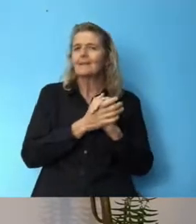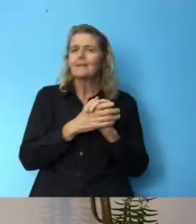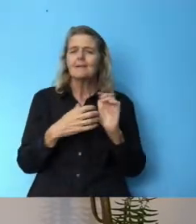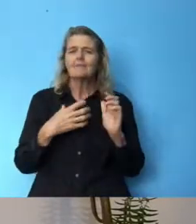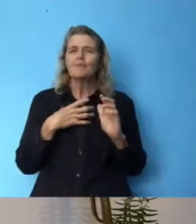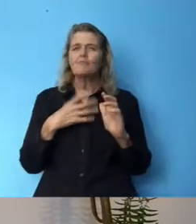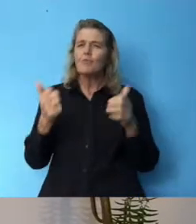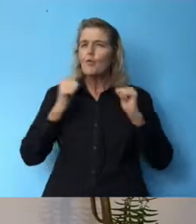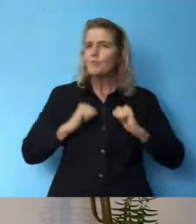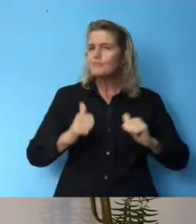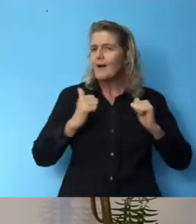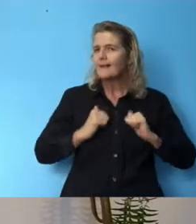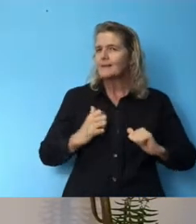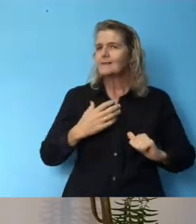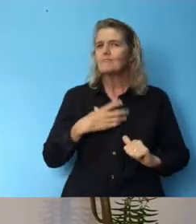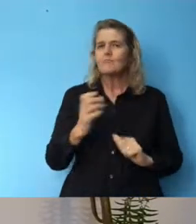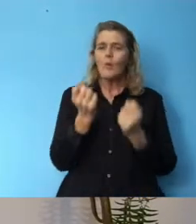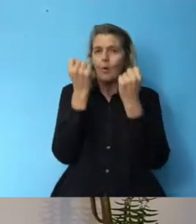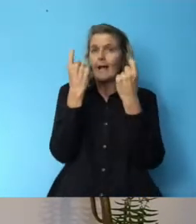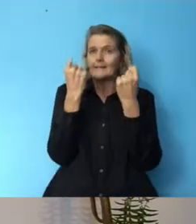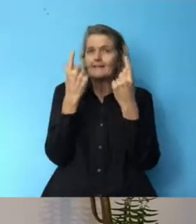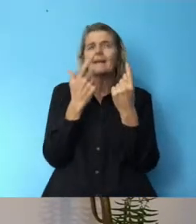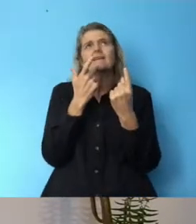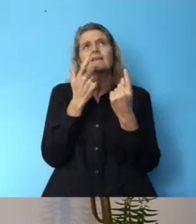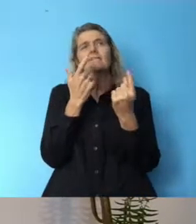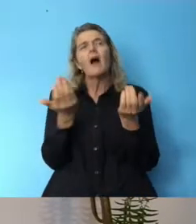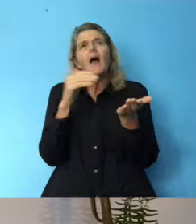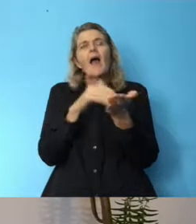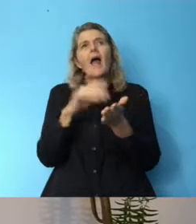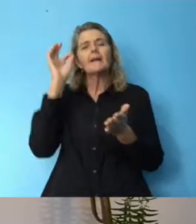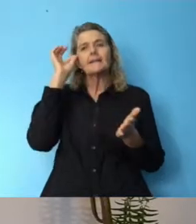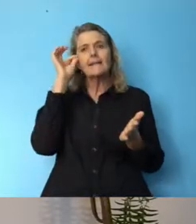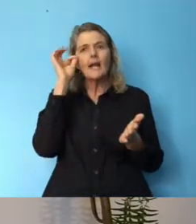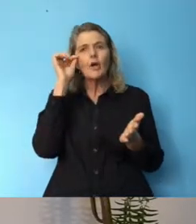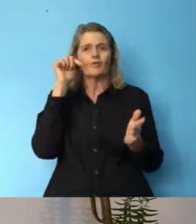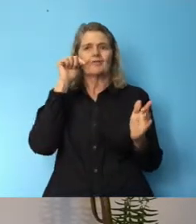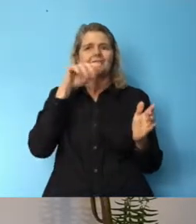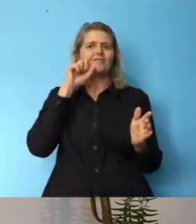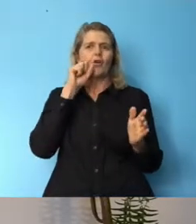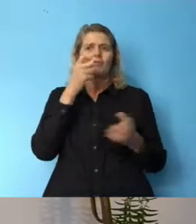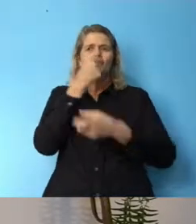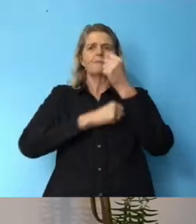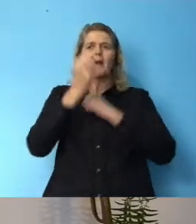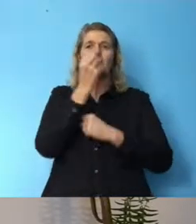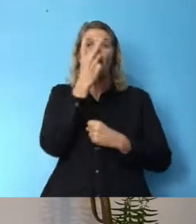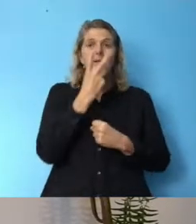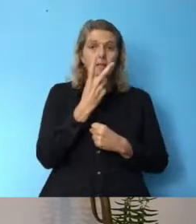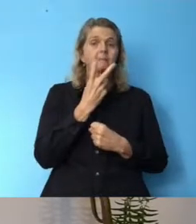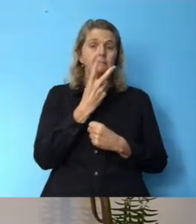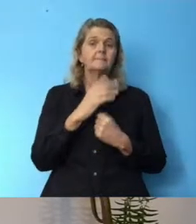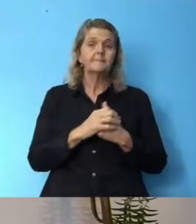this, the more you understand that, okay, if I add a bit of yellow, I'm going to make this light yellow orange. That actually looks quite different to this